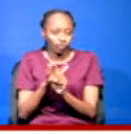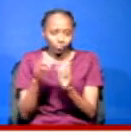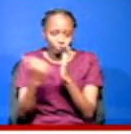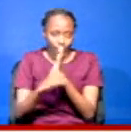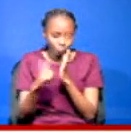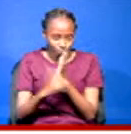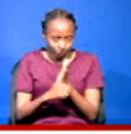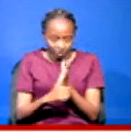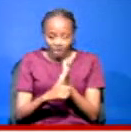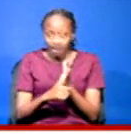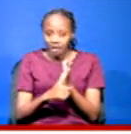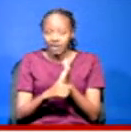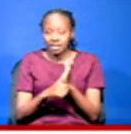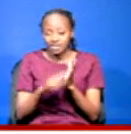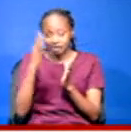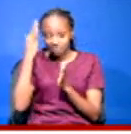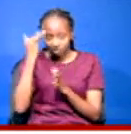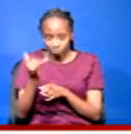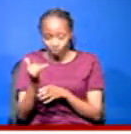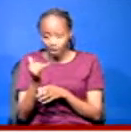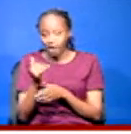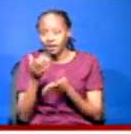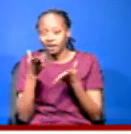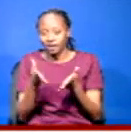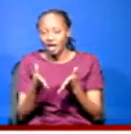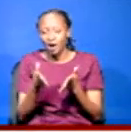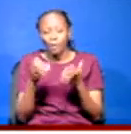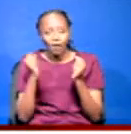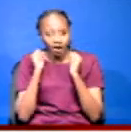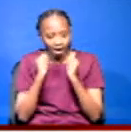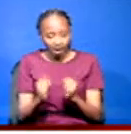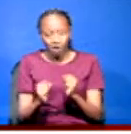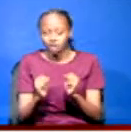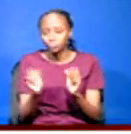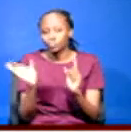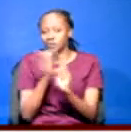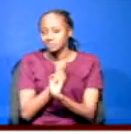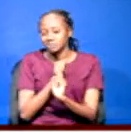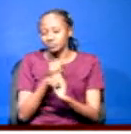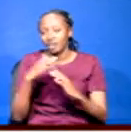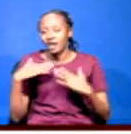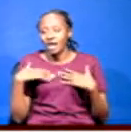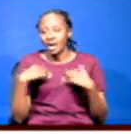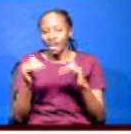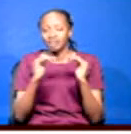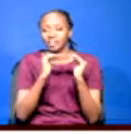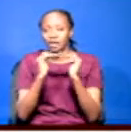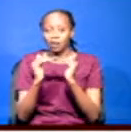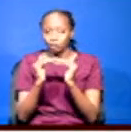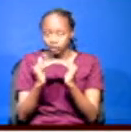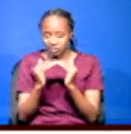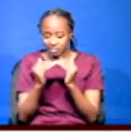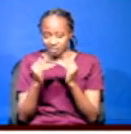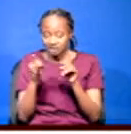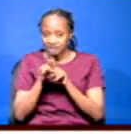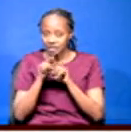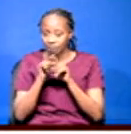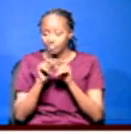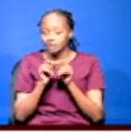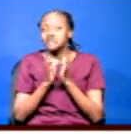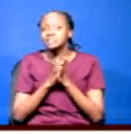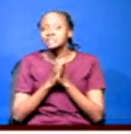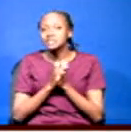It has restricted our ability to achieve health equity, and broadly speaking, generally just meeting